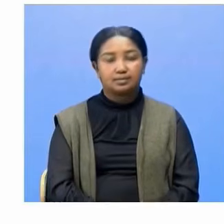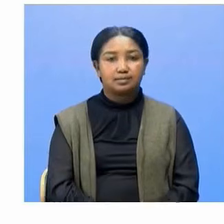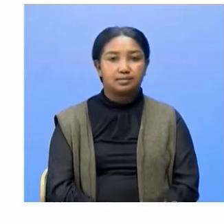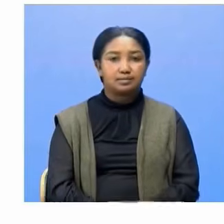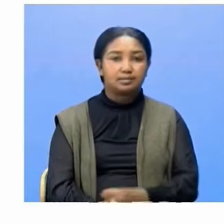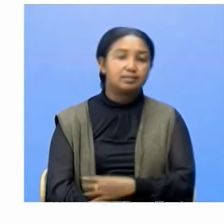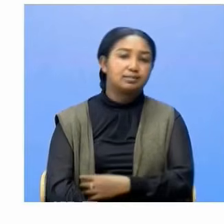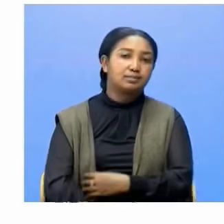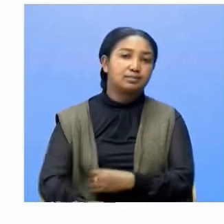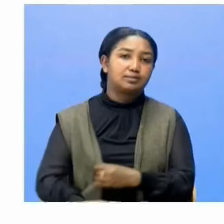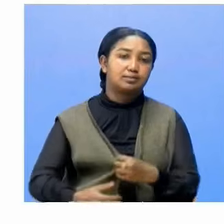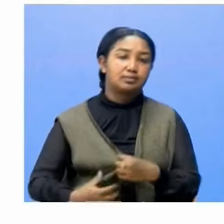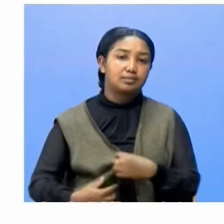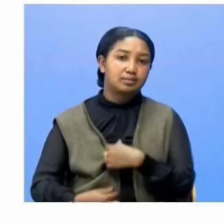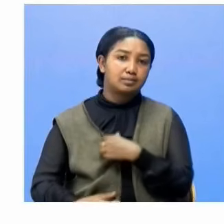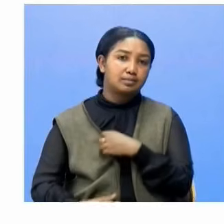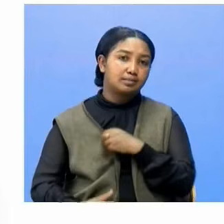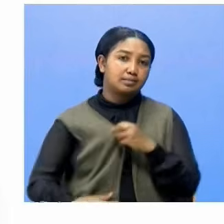I